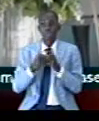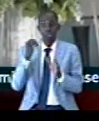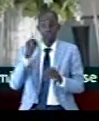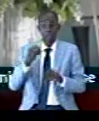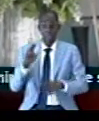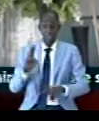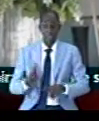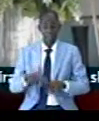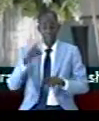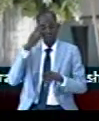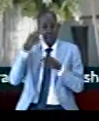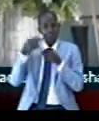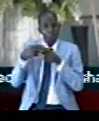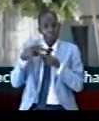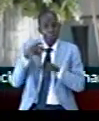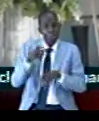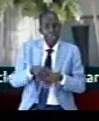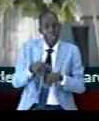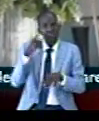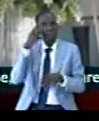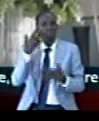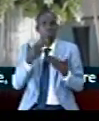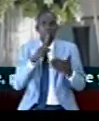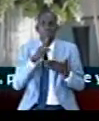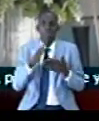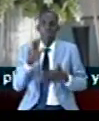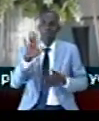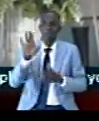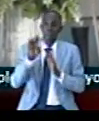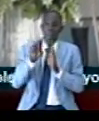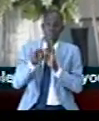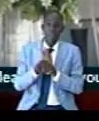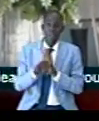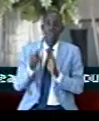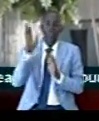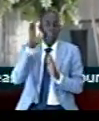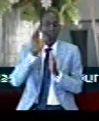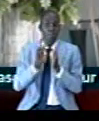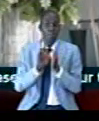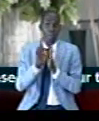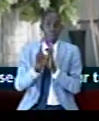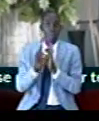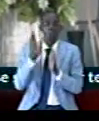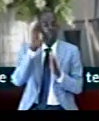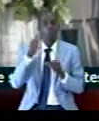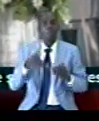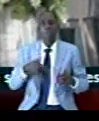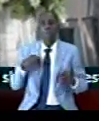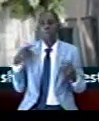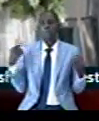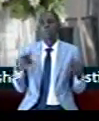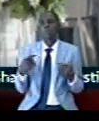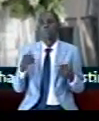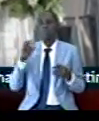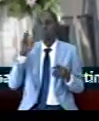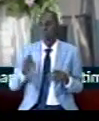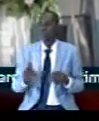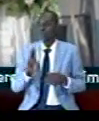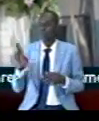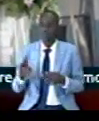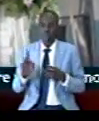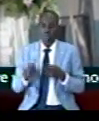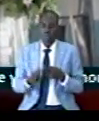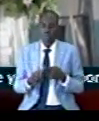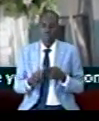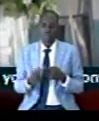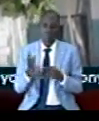short time, period of 5 minutes, without stretching it, I will be feeling pain. I have to be going with analgesic drug everywhere I go.